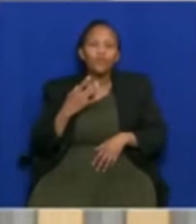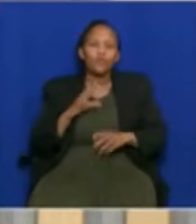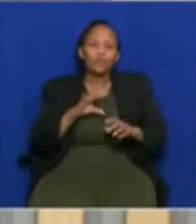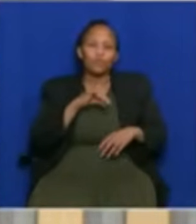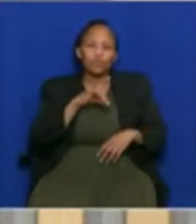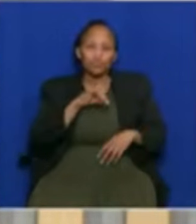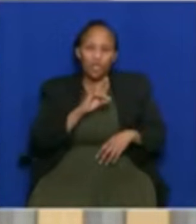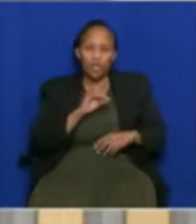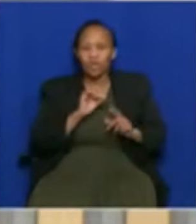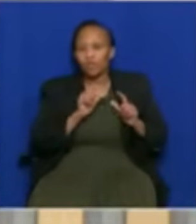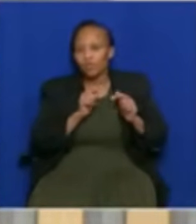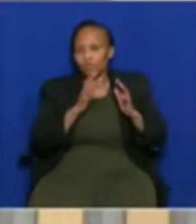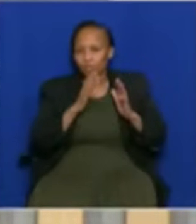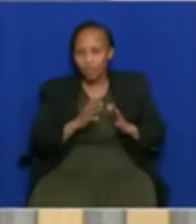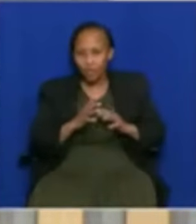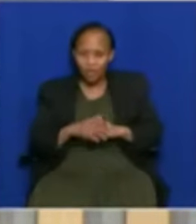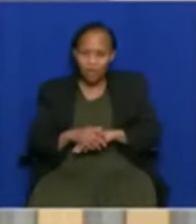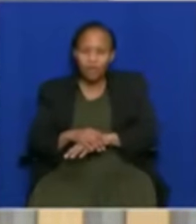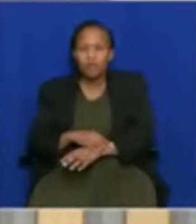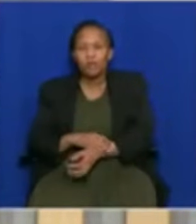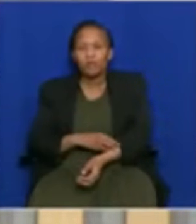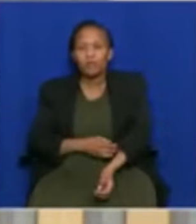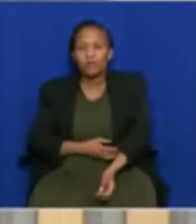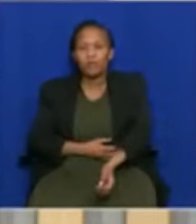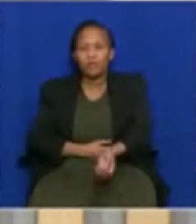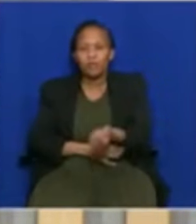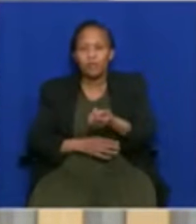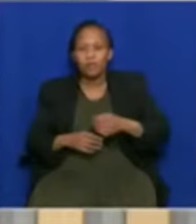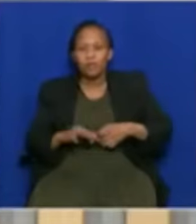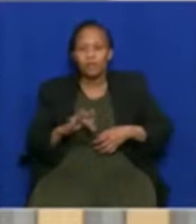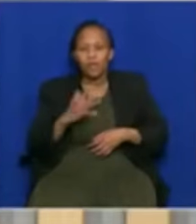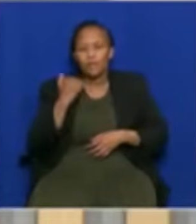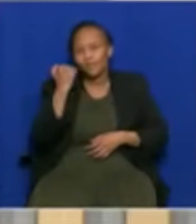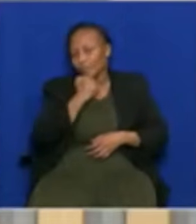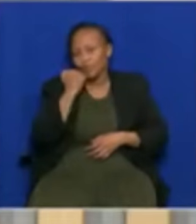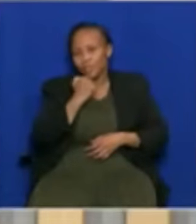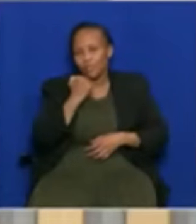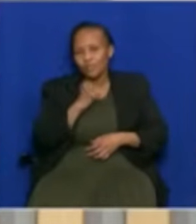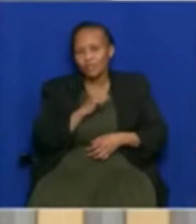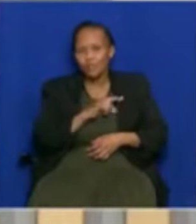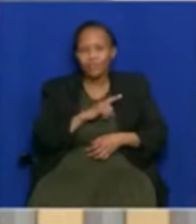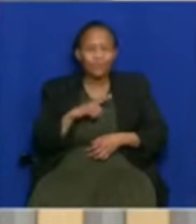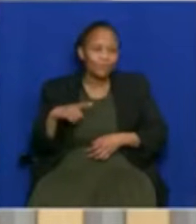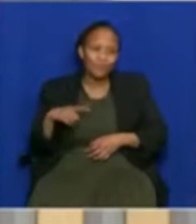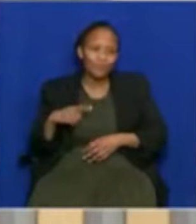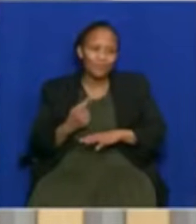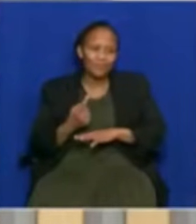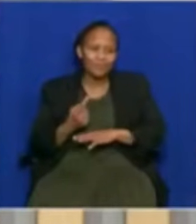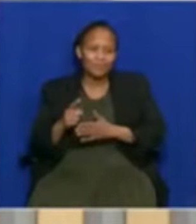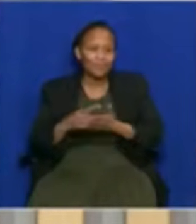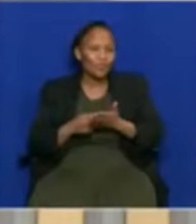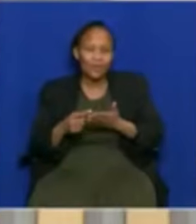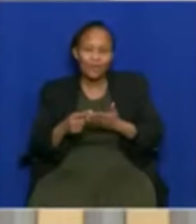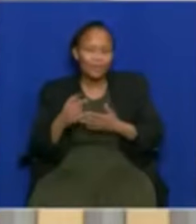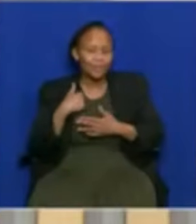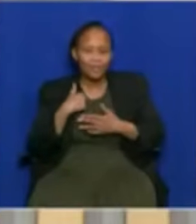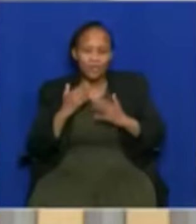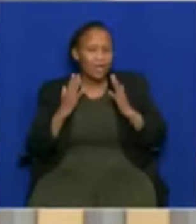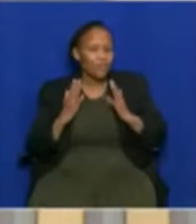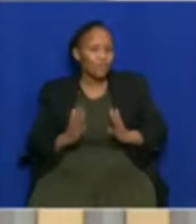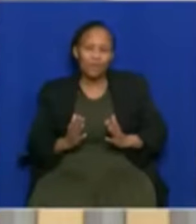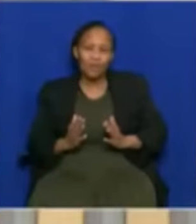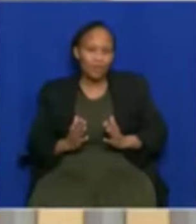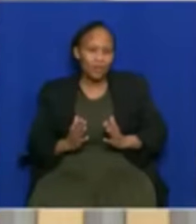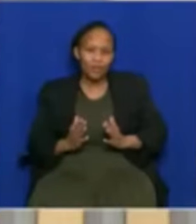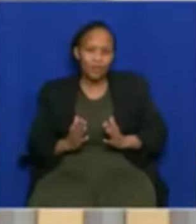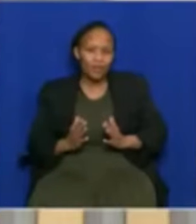also apologize. It's been a long week, and I'm just human. Yes. I'm committed to the job that